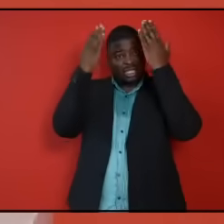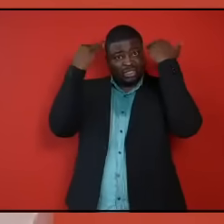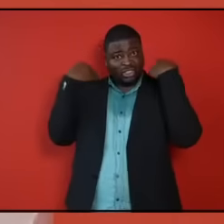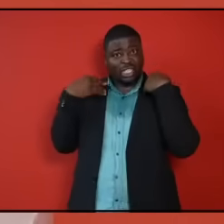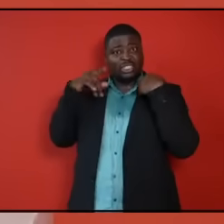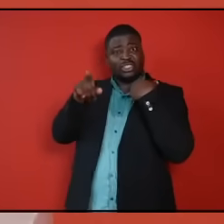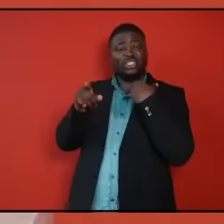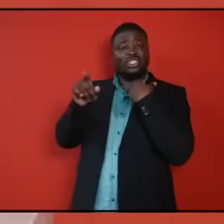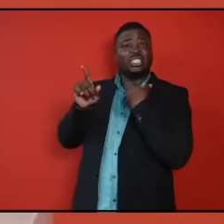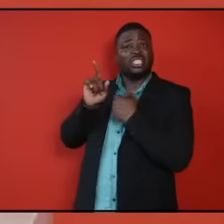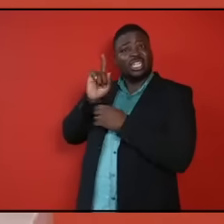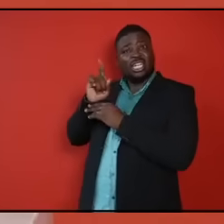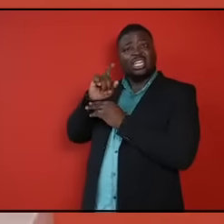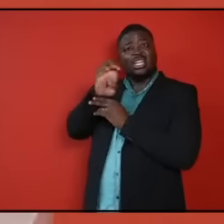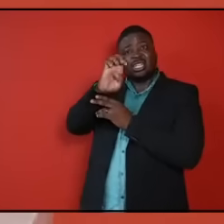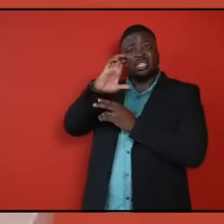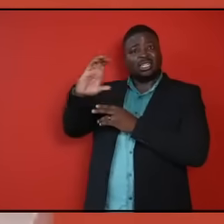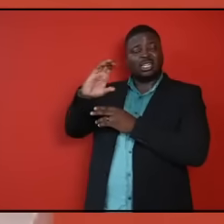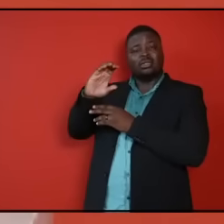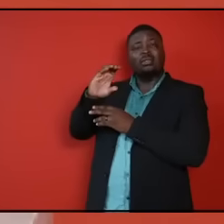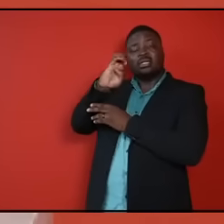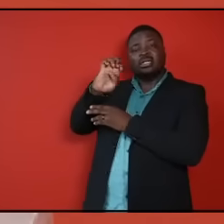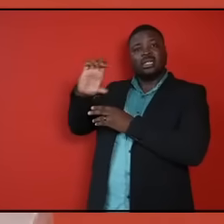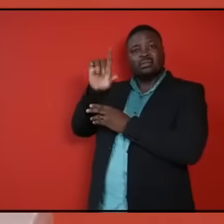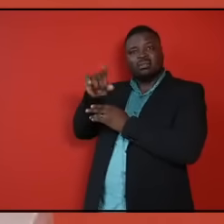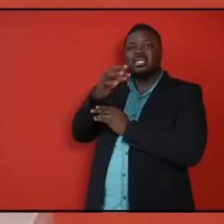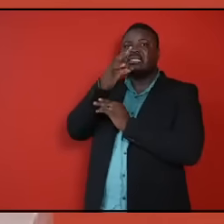from a position of comfort,